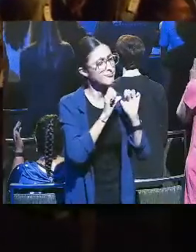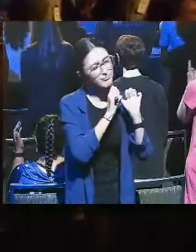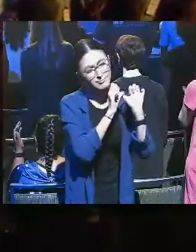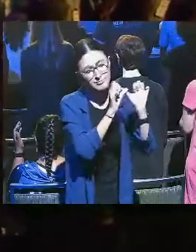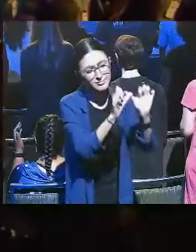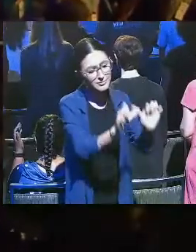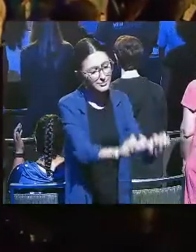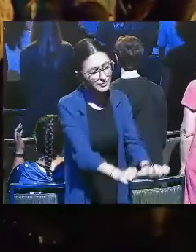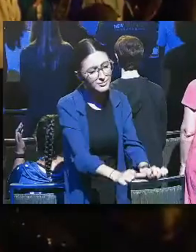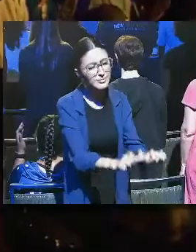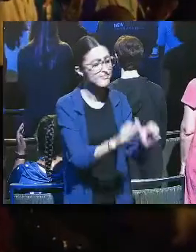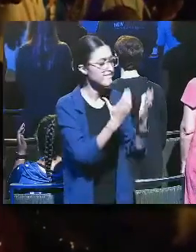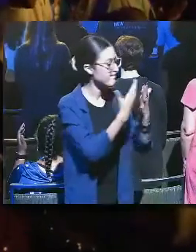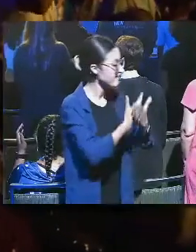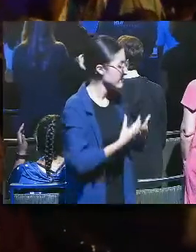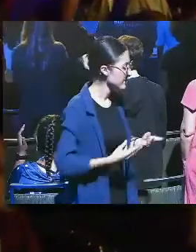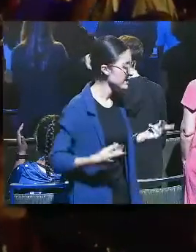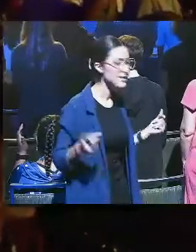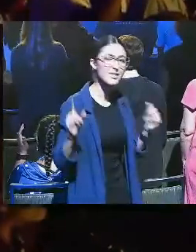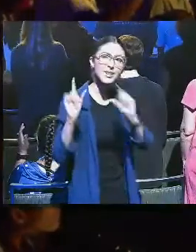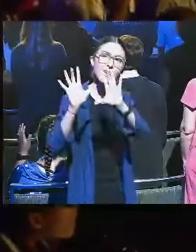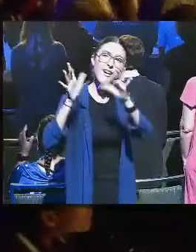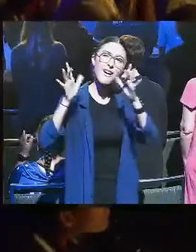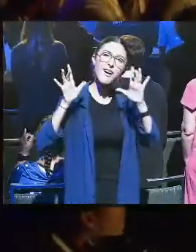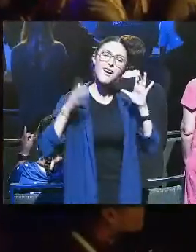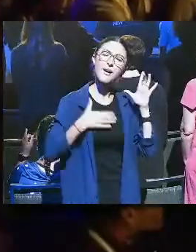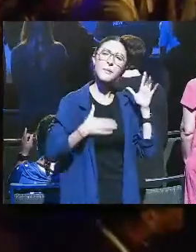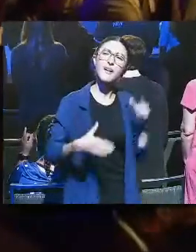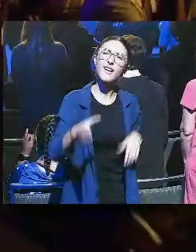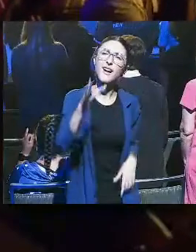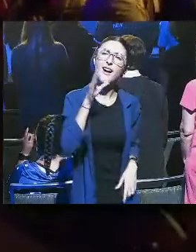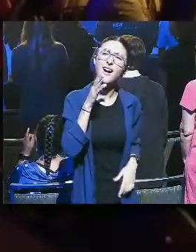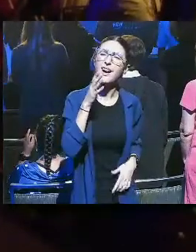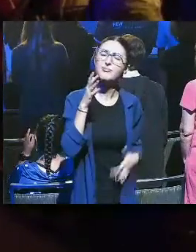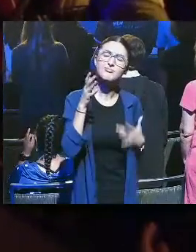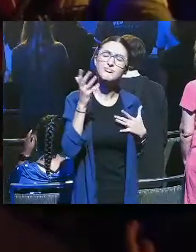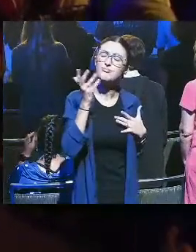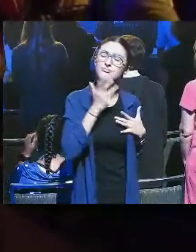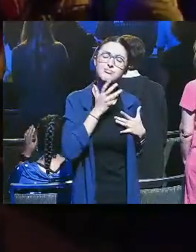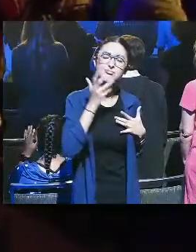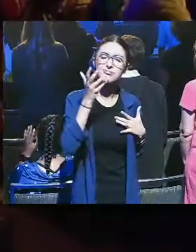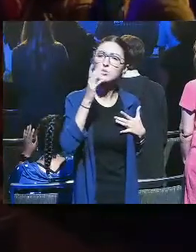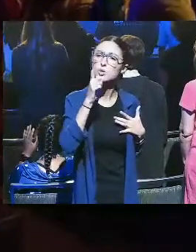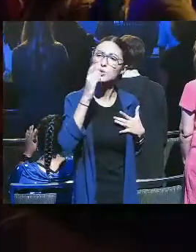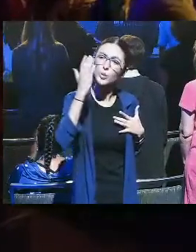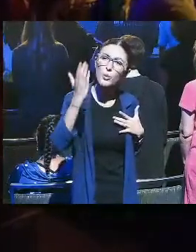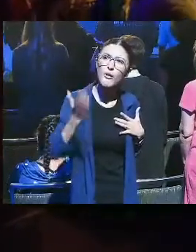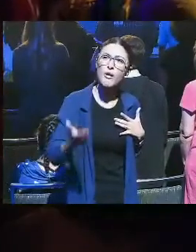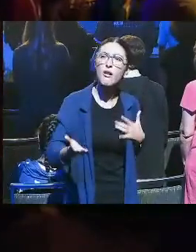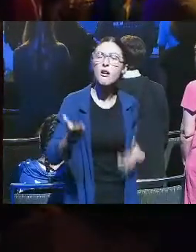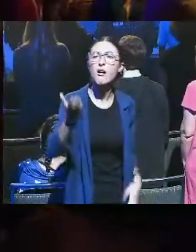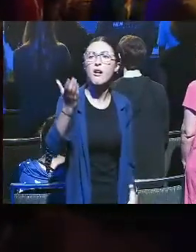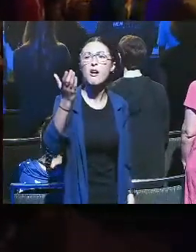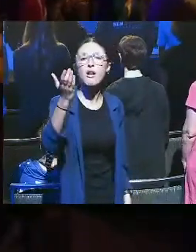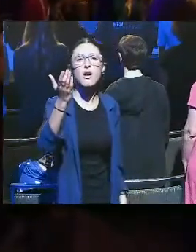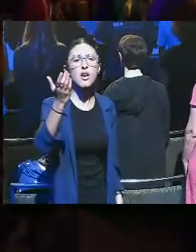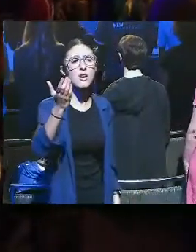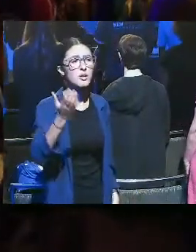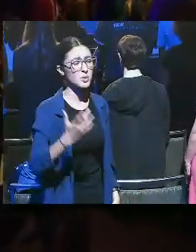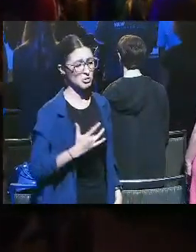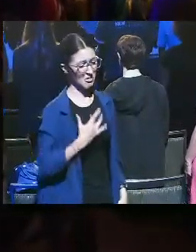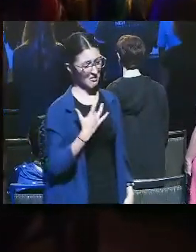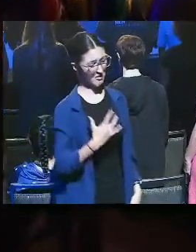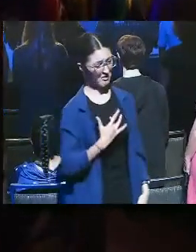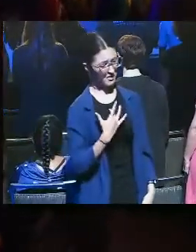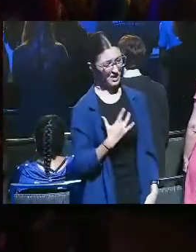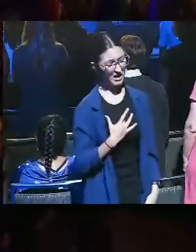in the darkness. My God, that is who you are. When we're feeling a little light